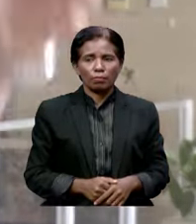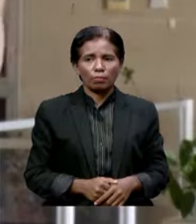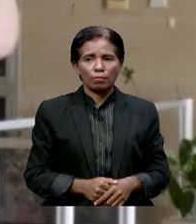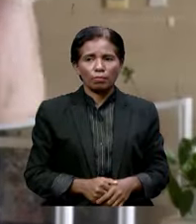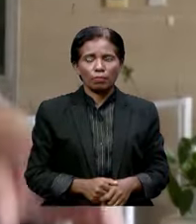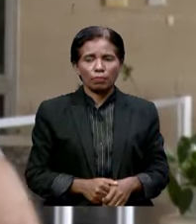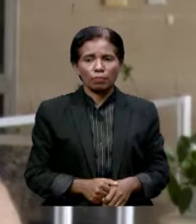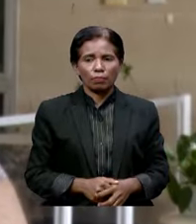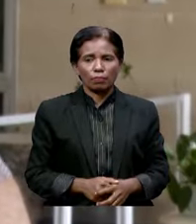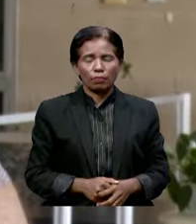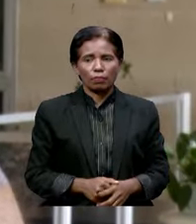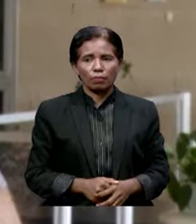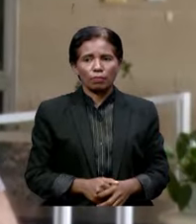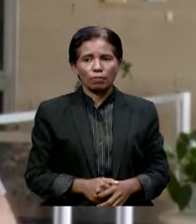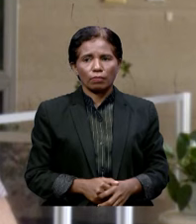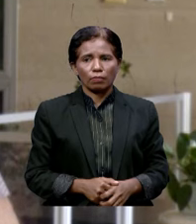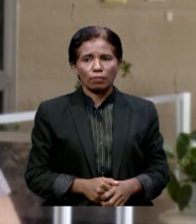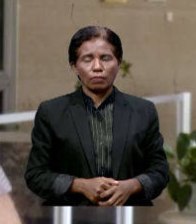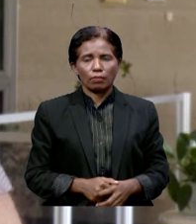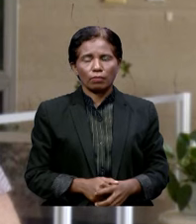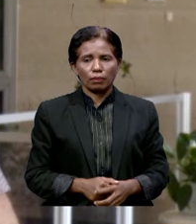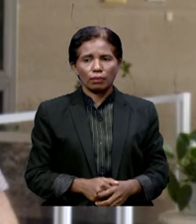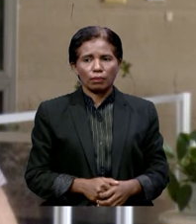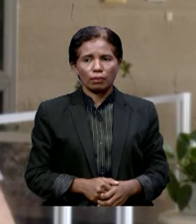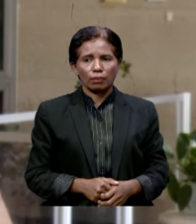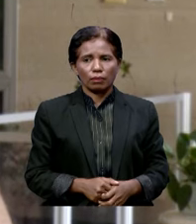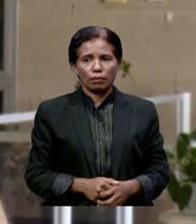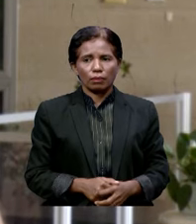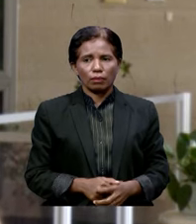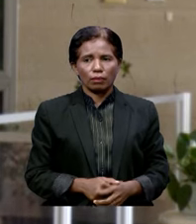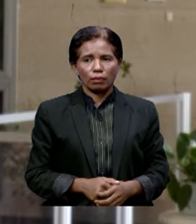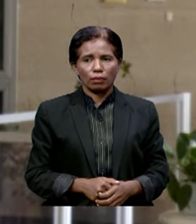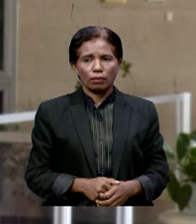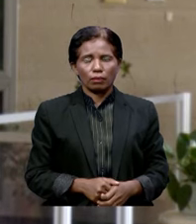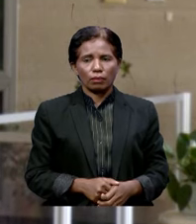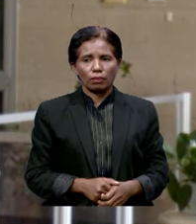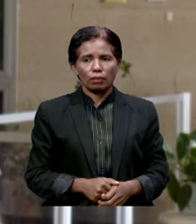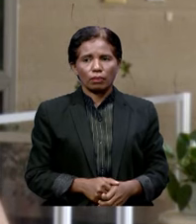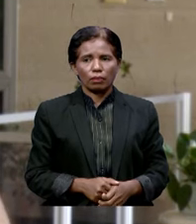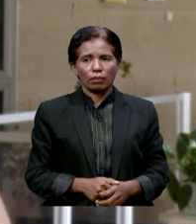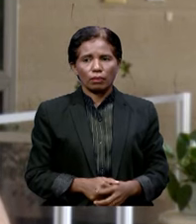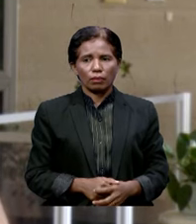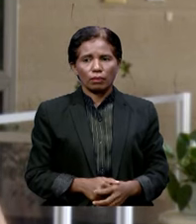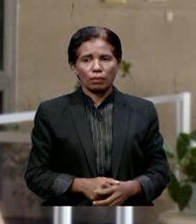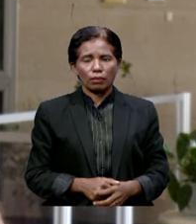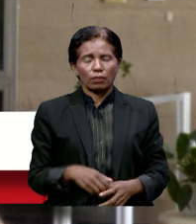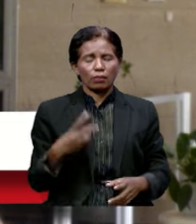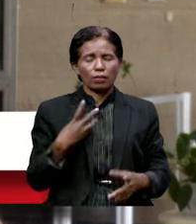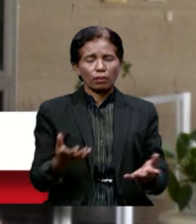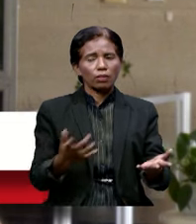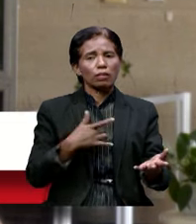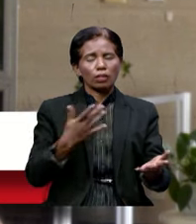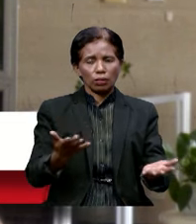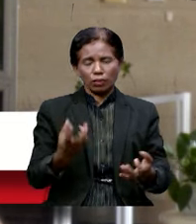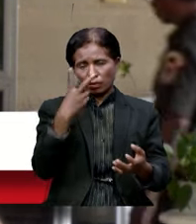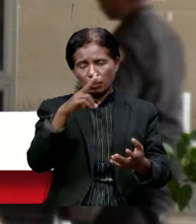I'm off of one of the cruise ships out in the harbour. But it is wonderful to be back in Timor-Leste, a place